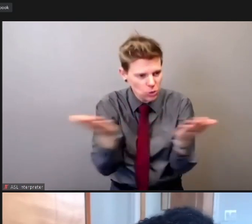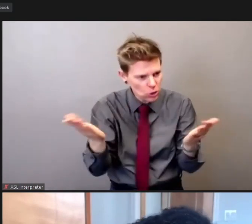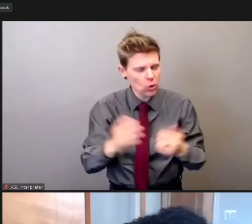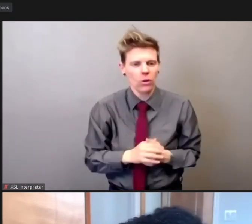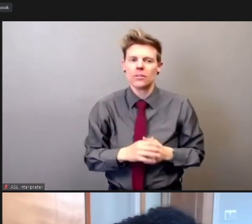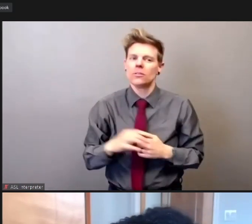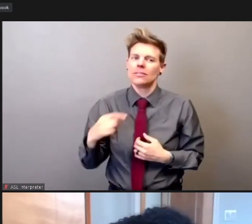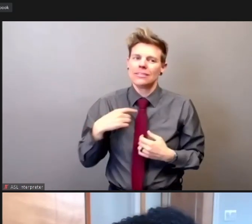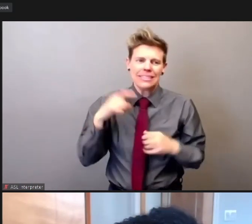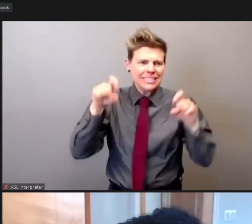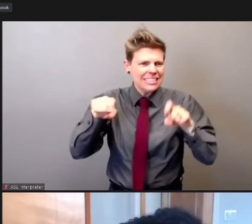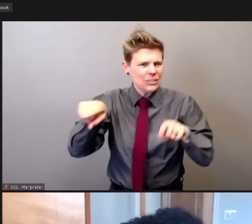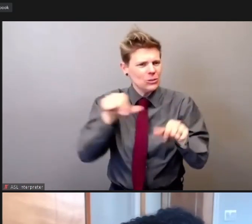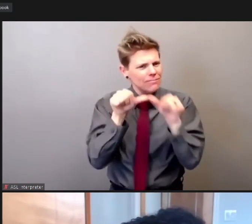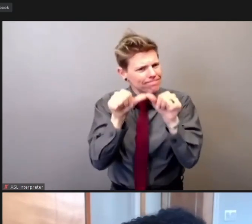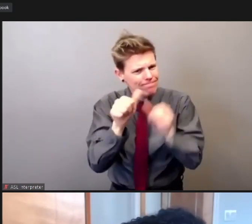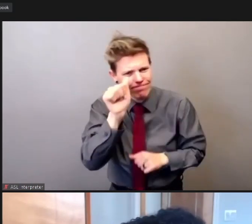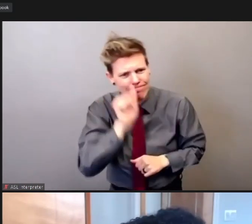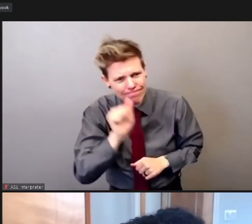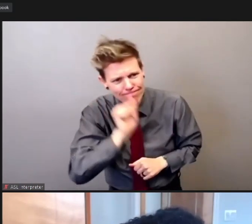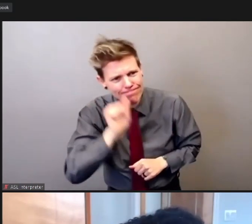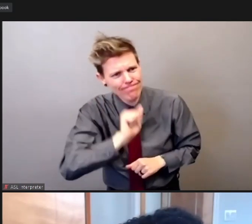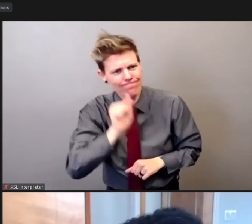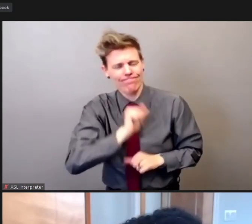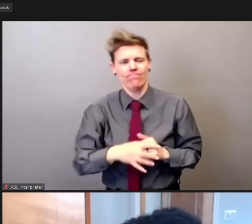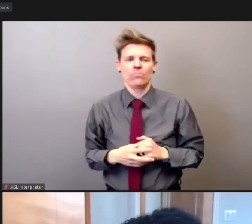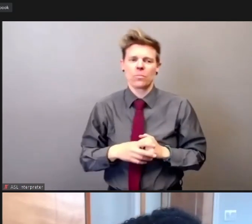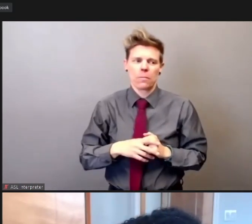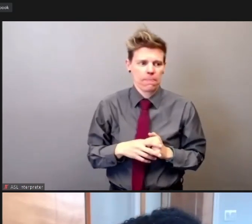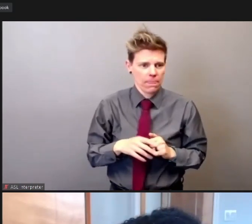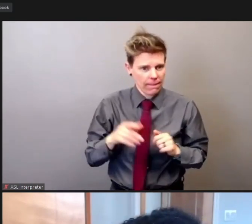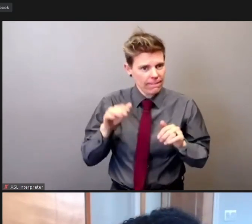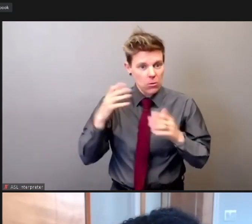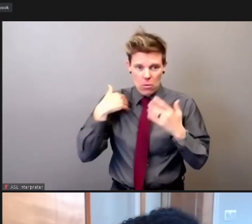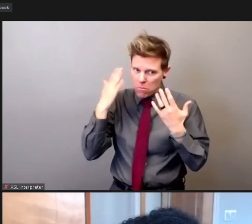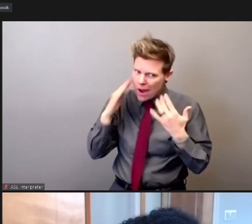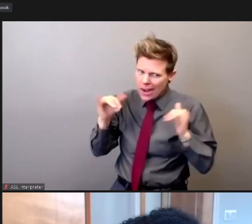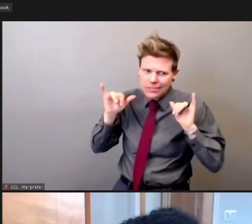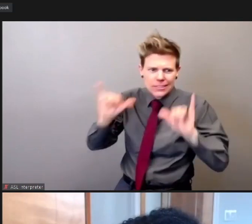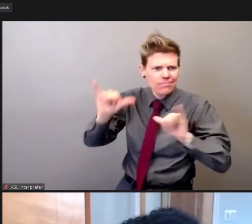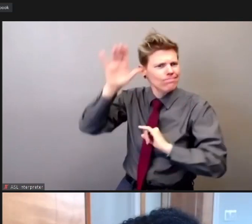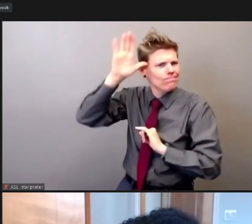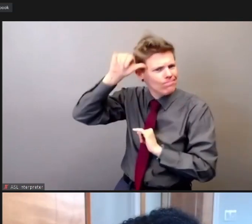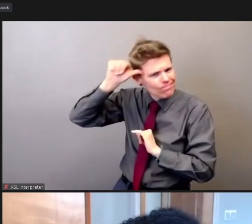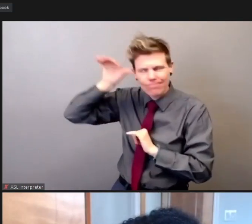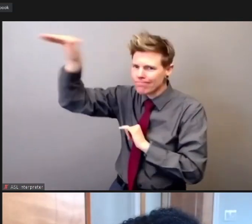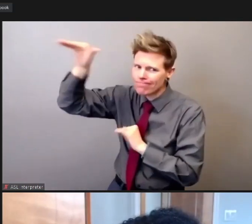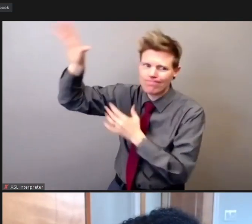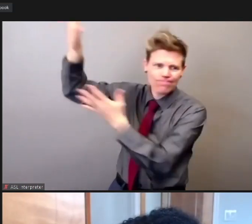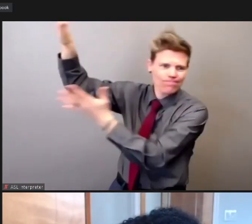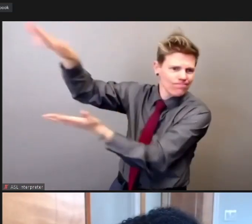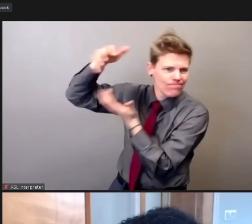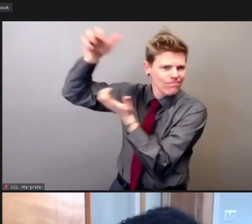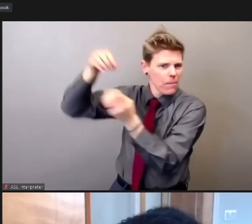get those vaccines. We'll keep advocating for more. We're ready. You wear your